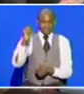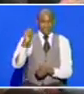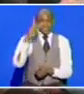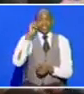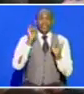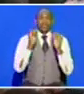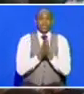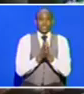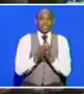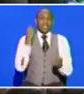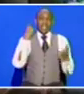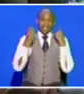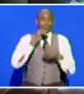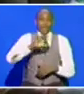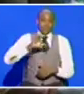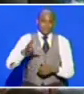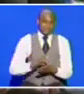KTN News, Kericho County.